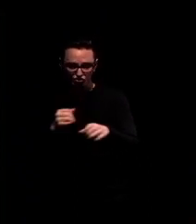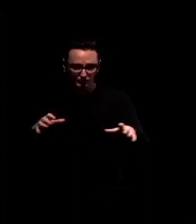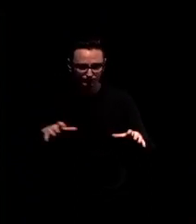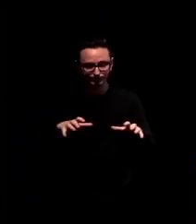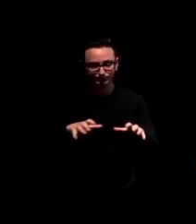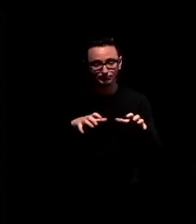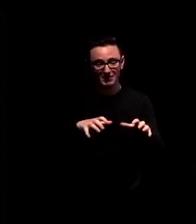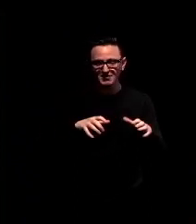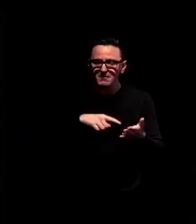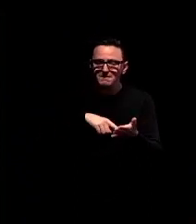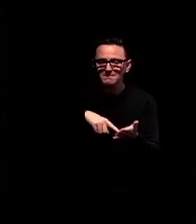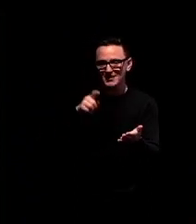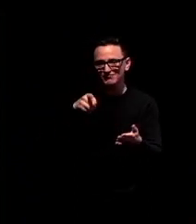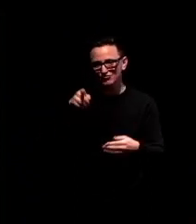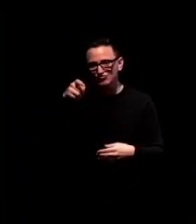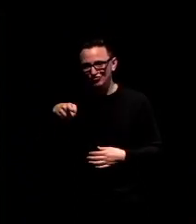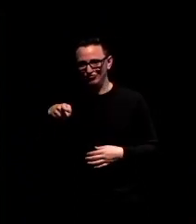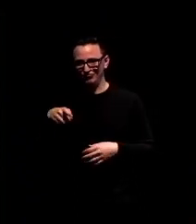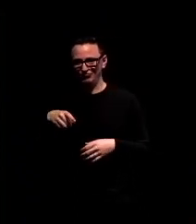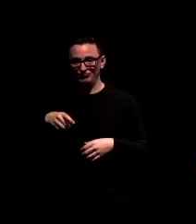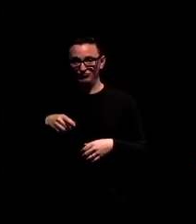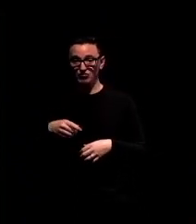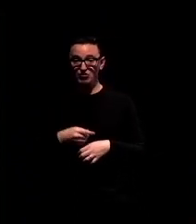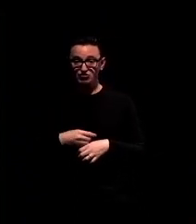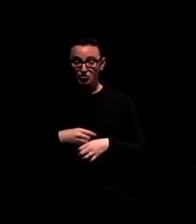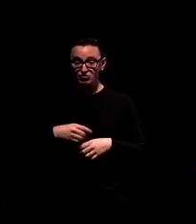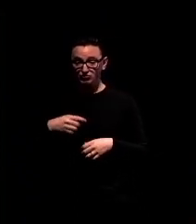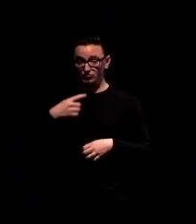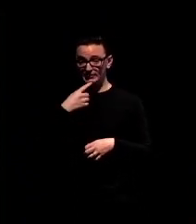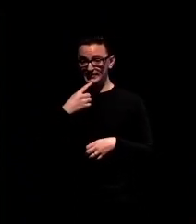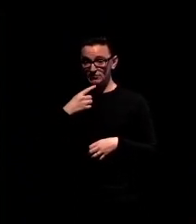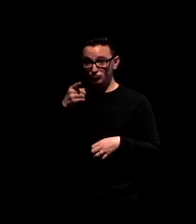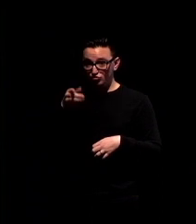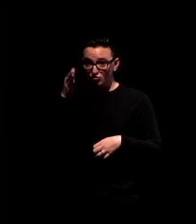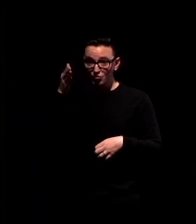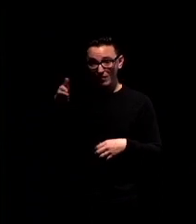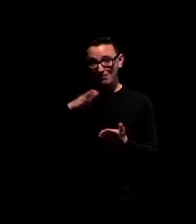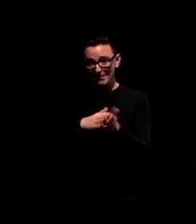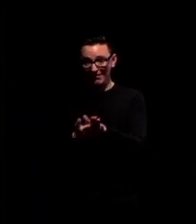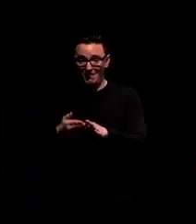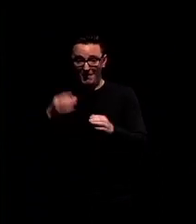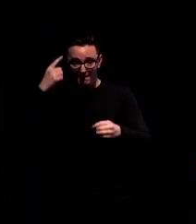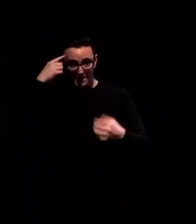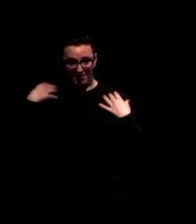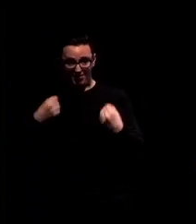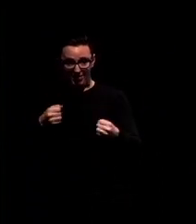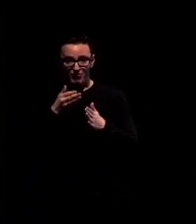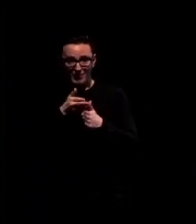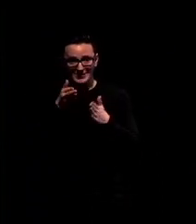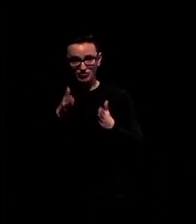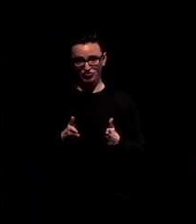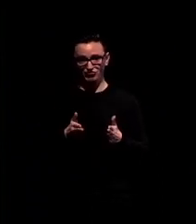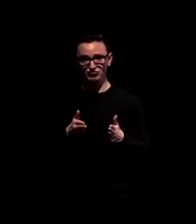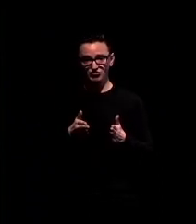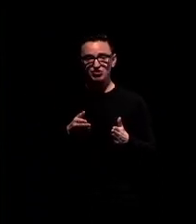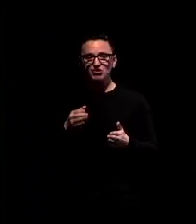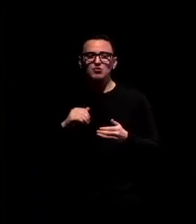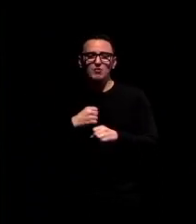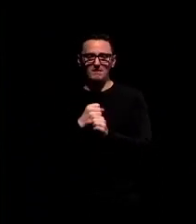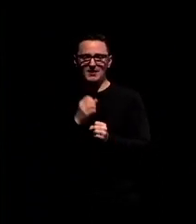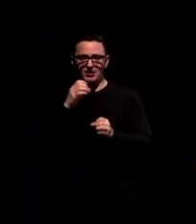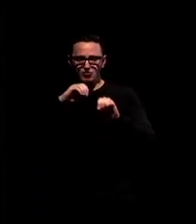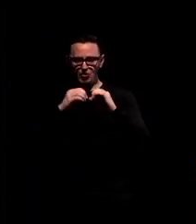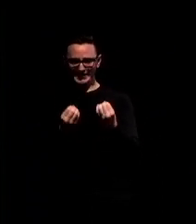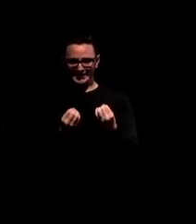get paid. And the way to do that is to say you will automatically be a mental health practitioner. And so that way it makes it easier for an organization to hire